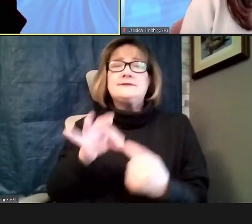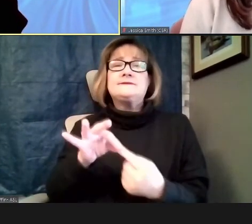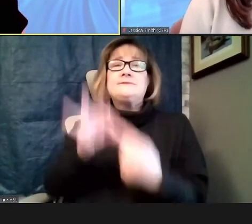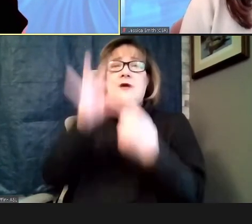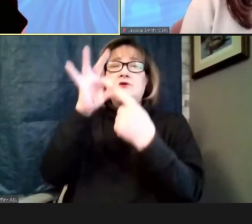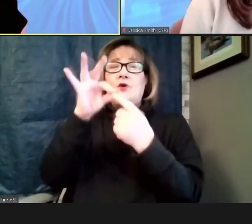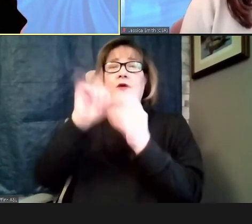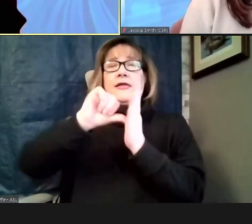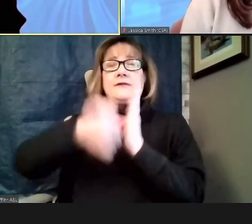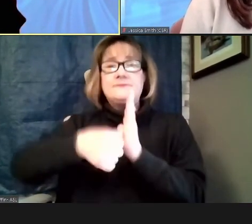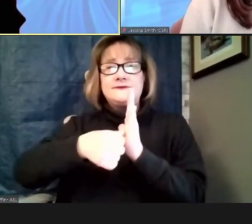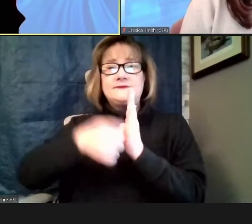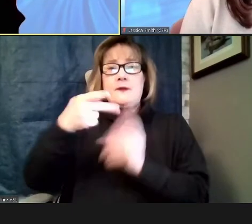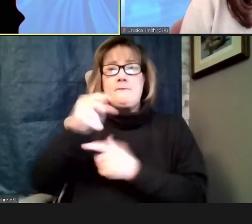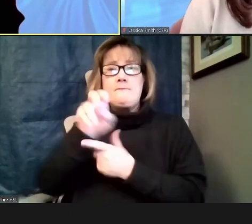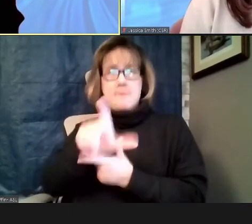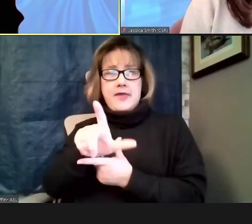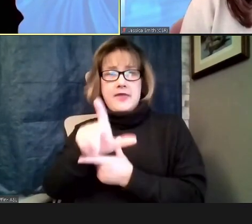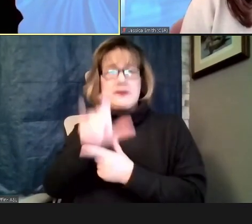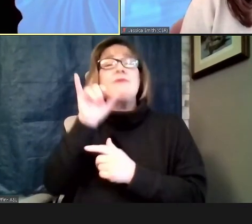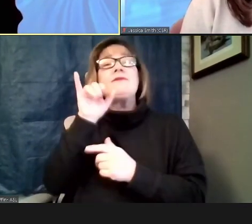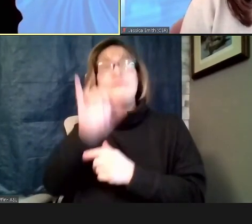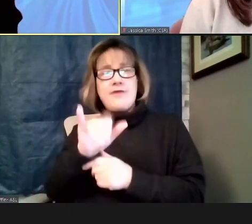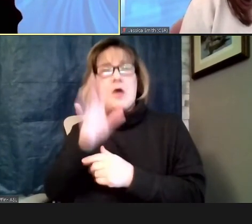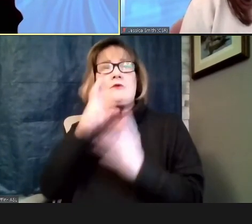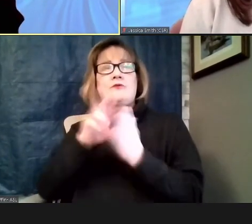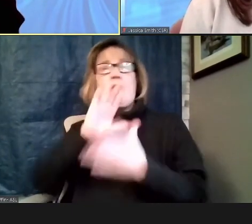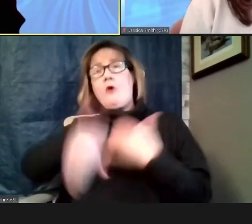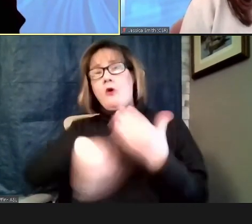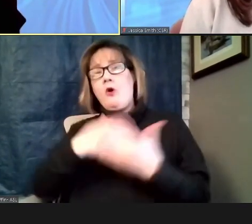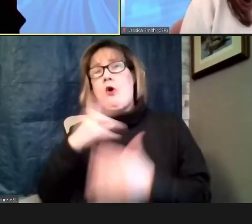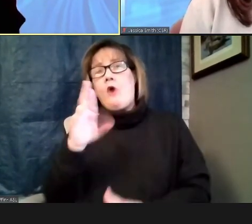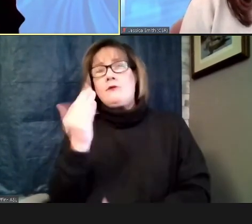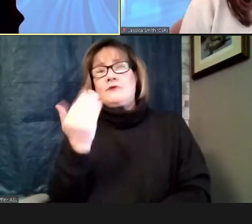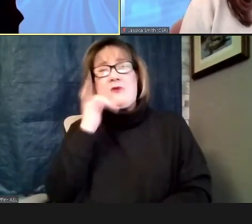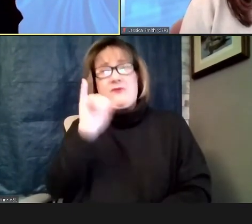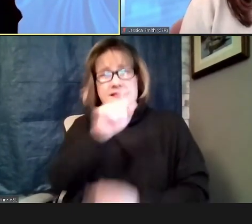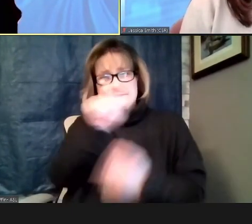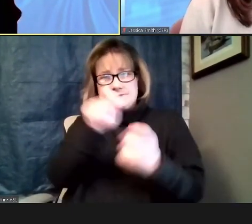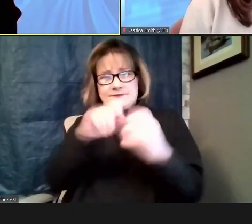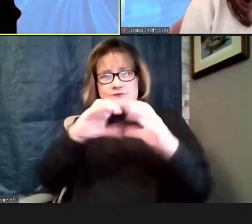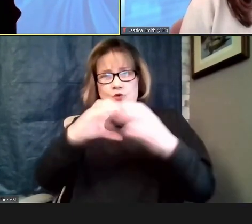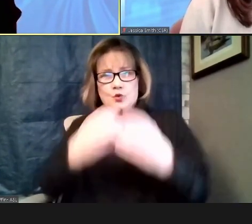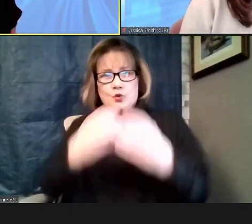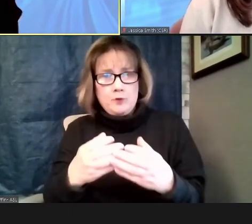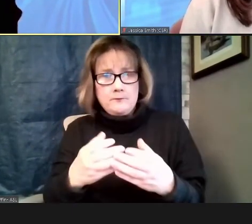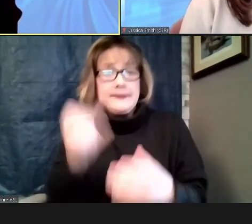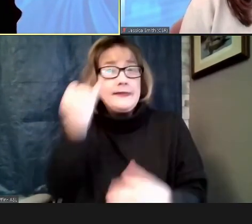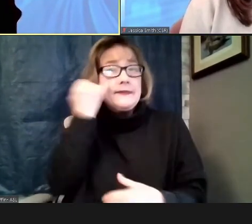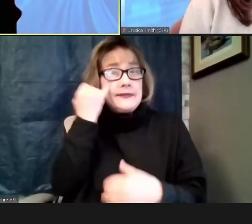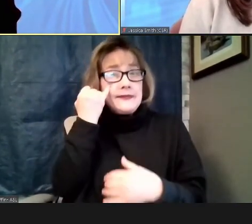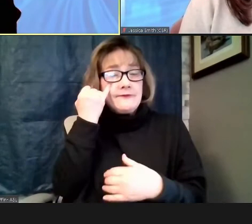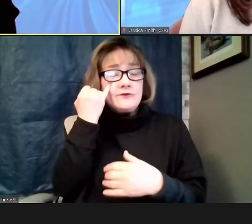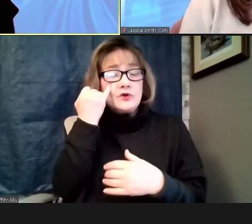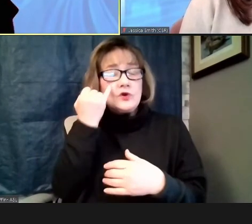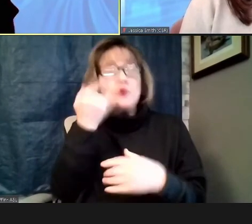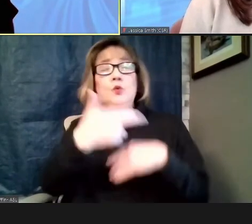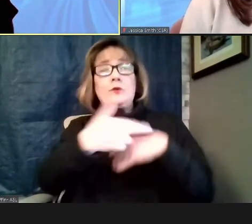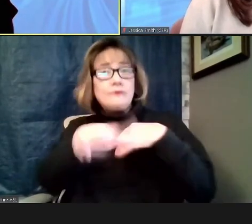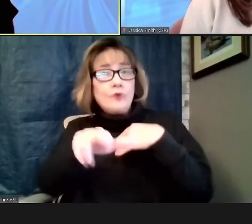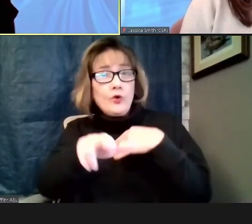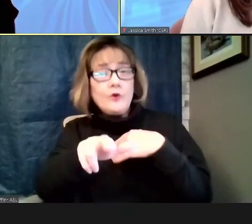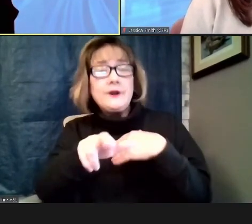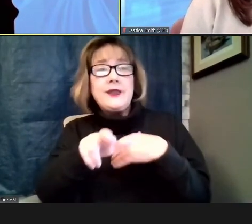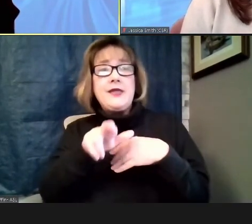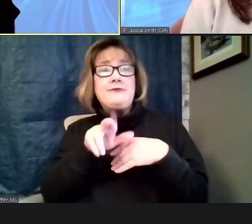panel that reviews all of the R15s for that particular group. So that if you get referred, if you ask to